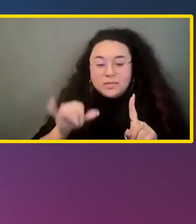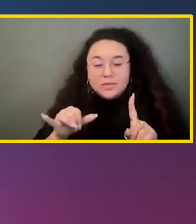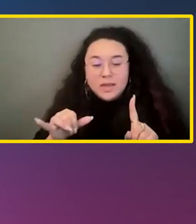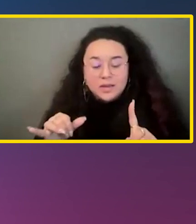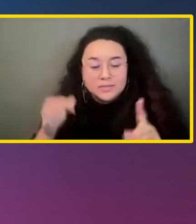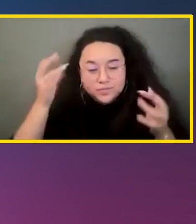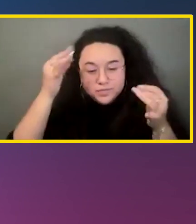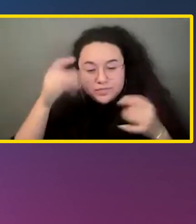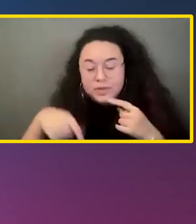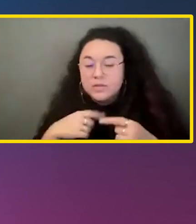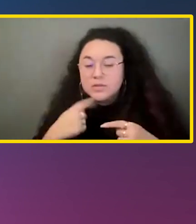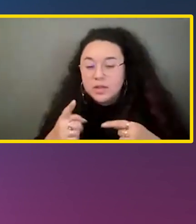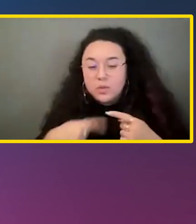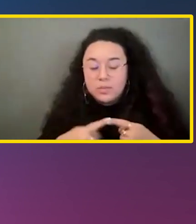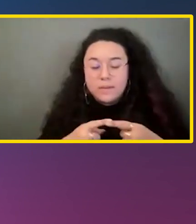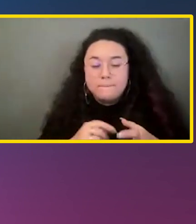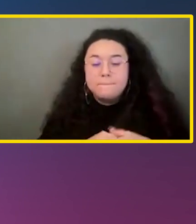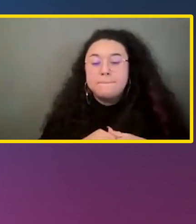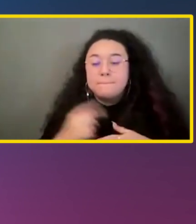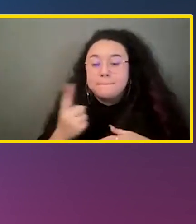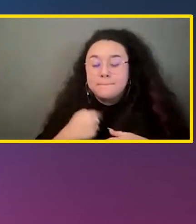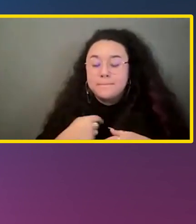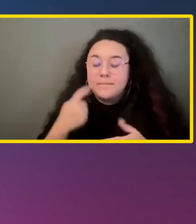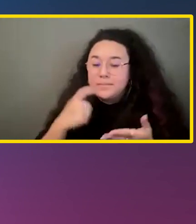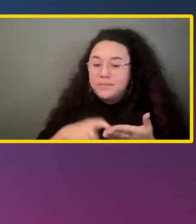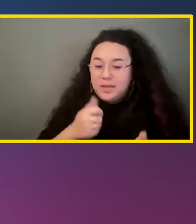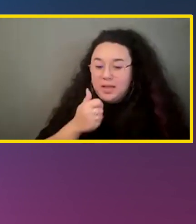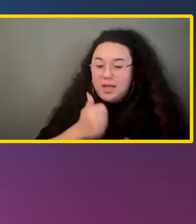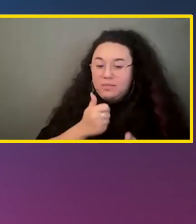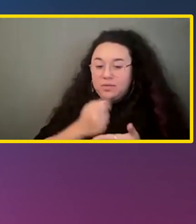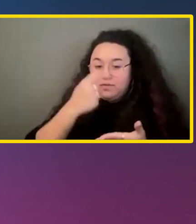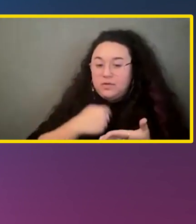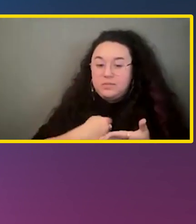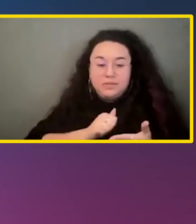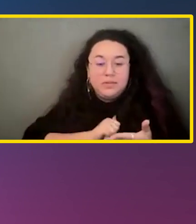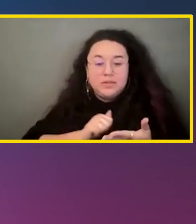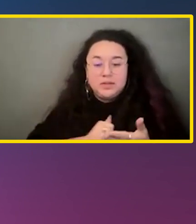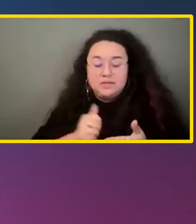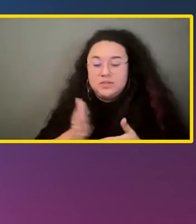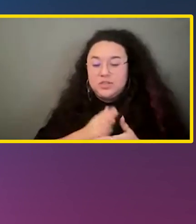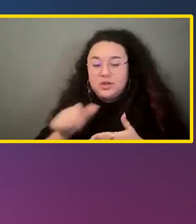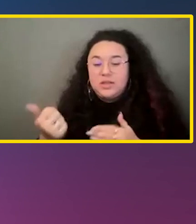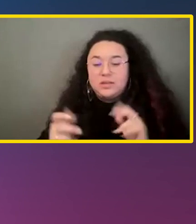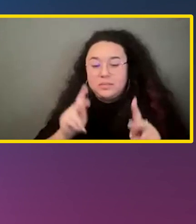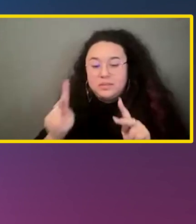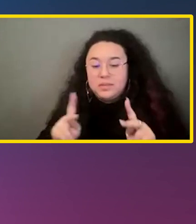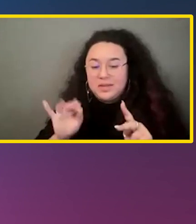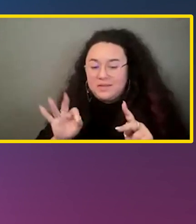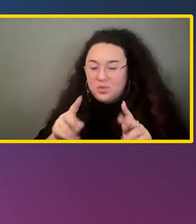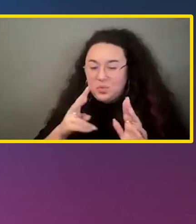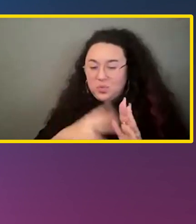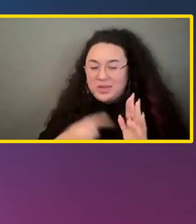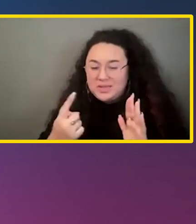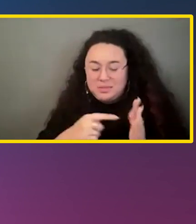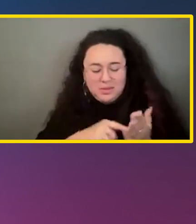psyche I was kind of telling you about. Something that I find helpful in myself and in sharing with other people is that if you read